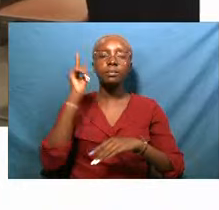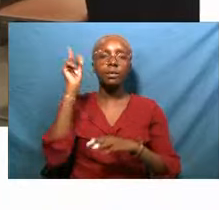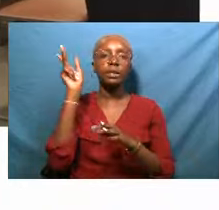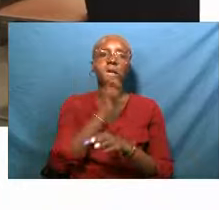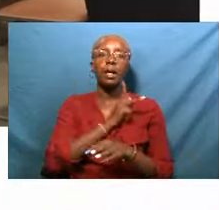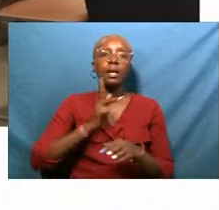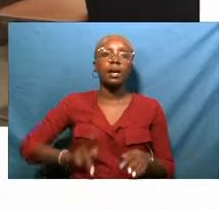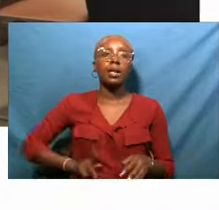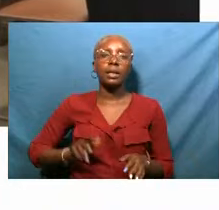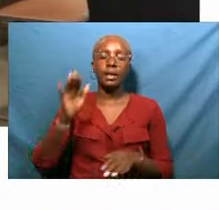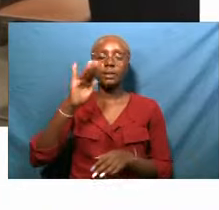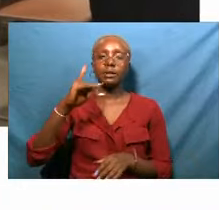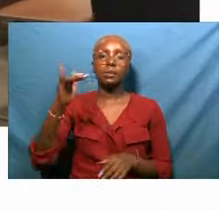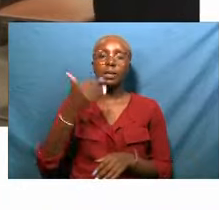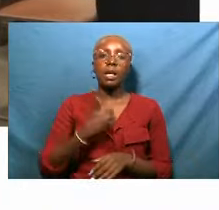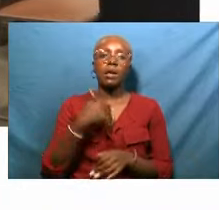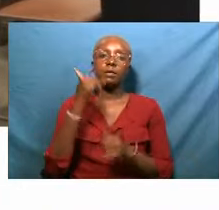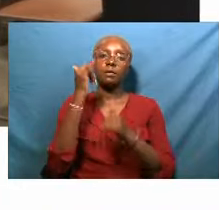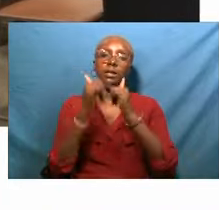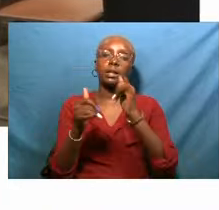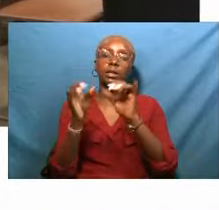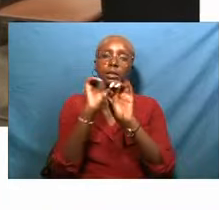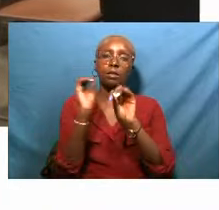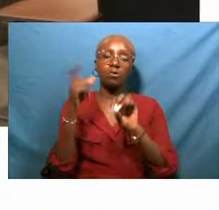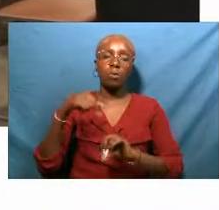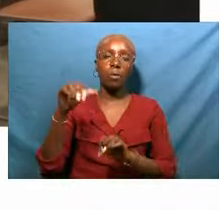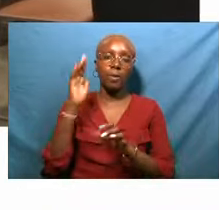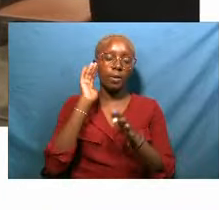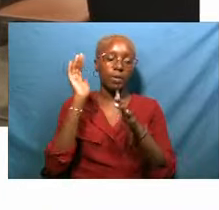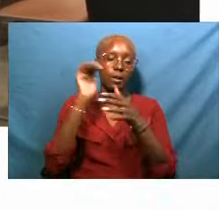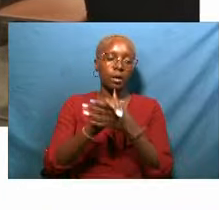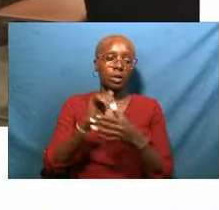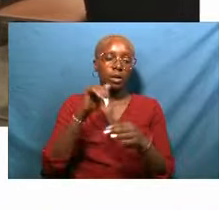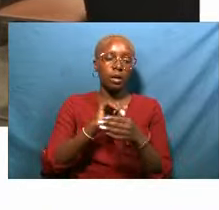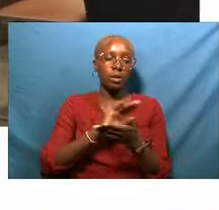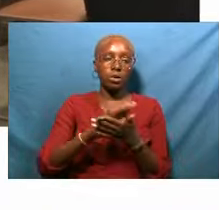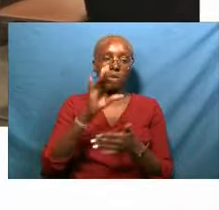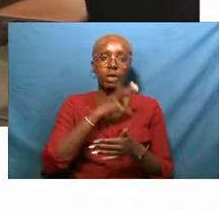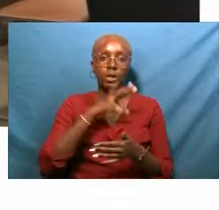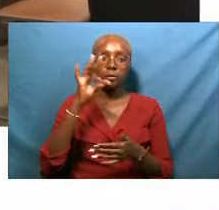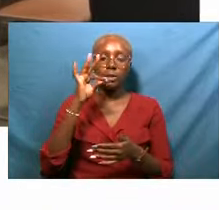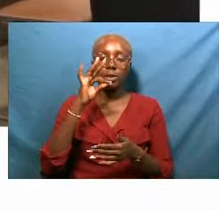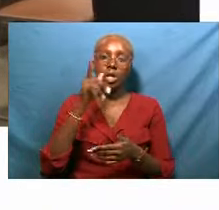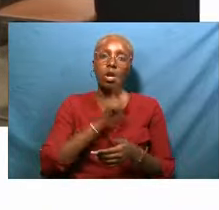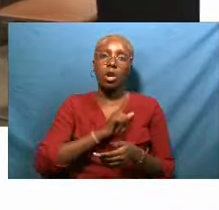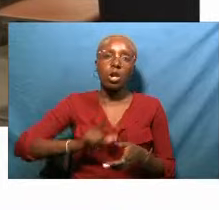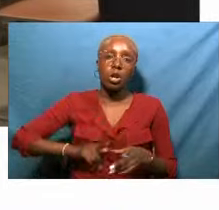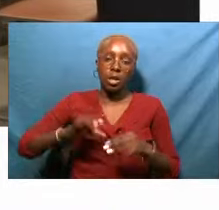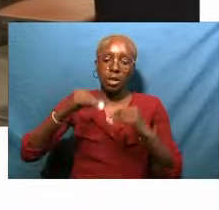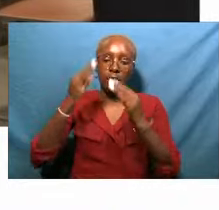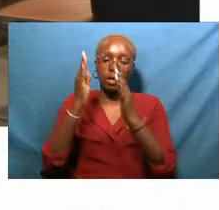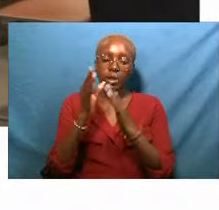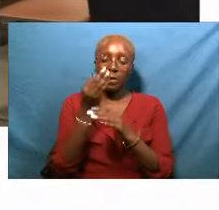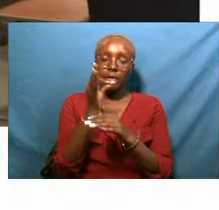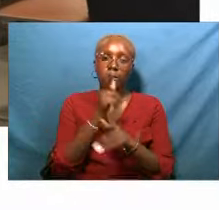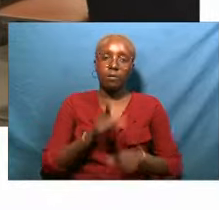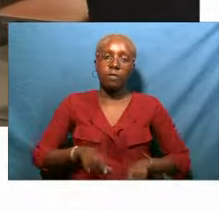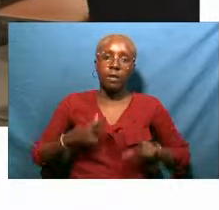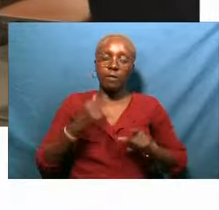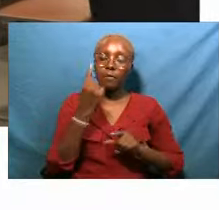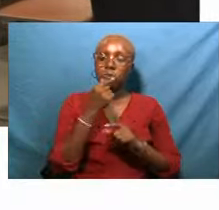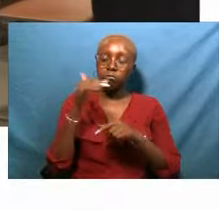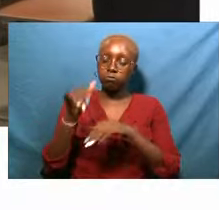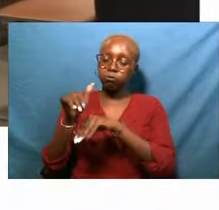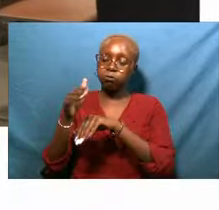will have no end. We believe in the Holy Spirit, the Lord, the giver of life, who proceeds from the Father